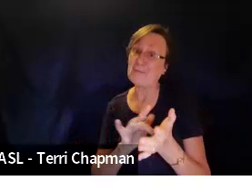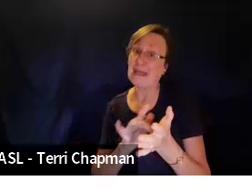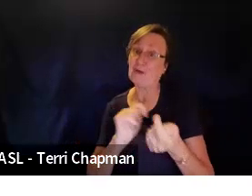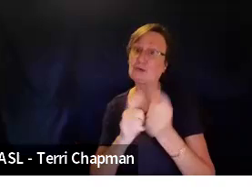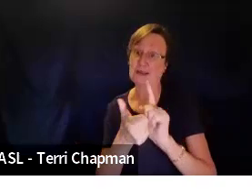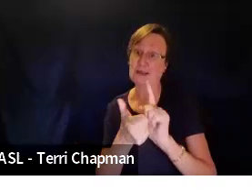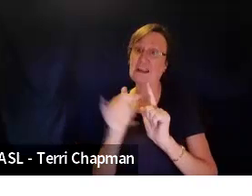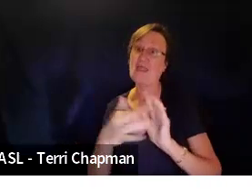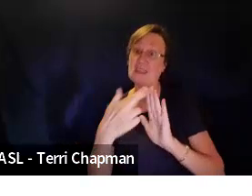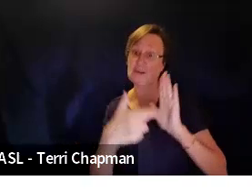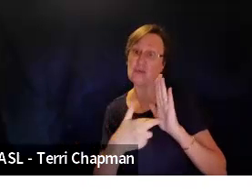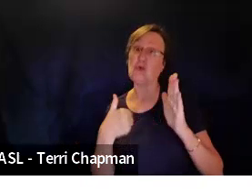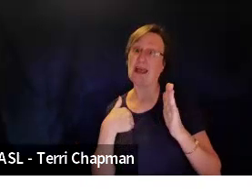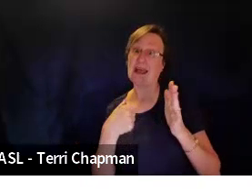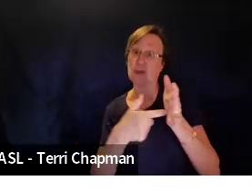out requirements.